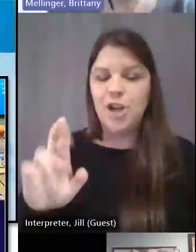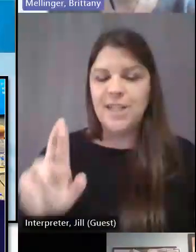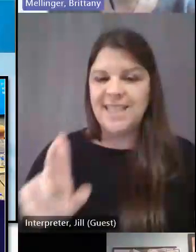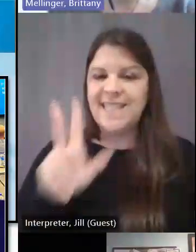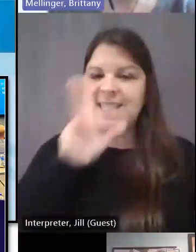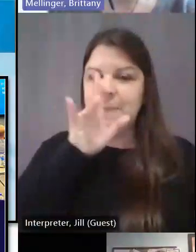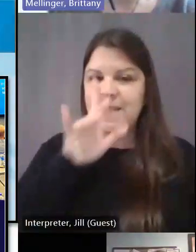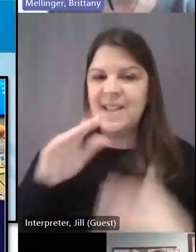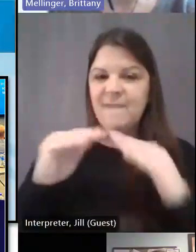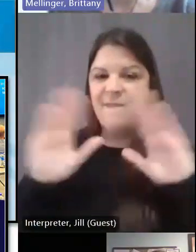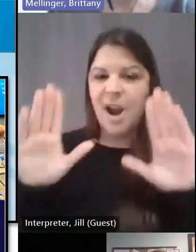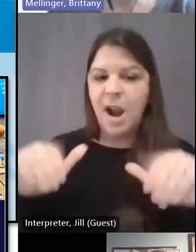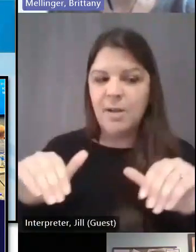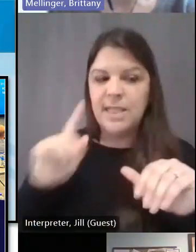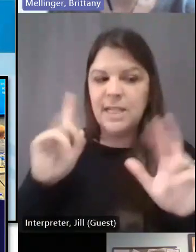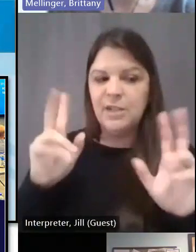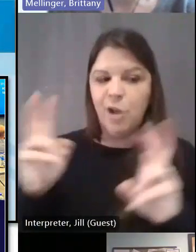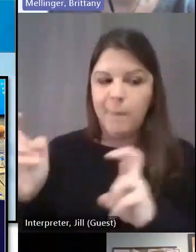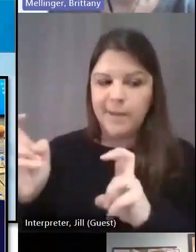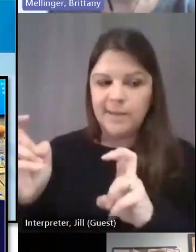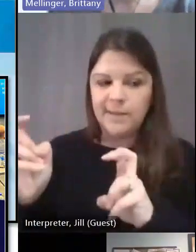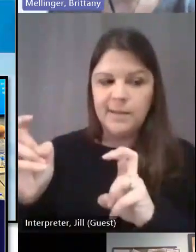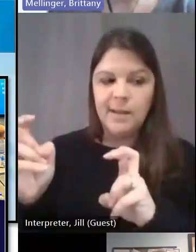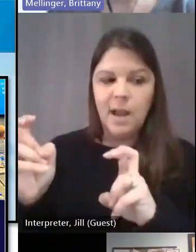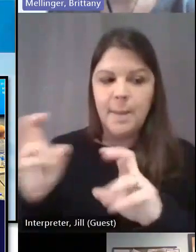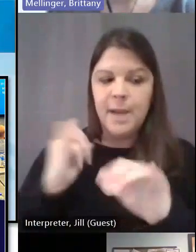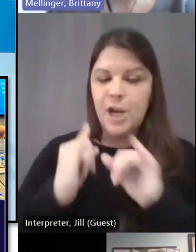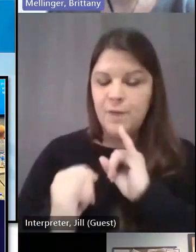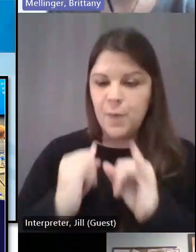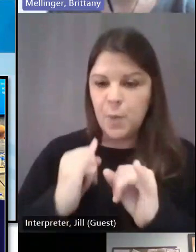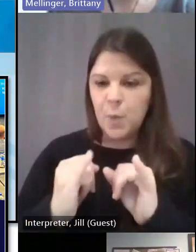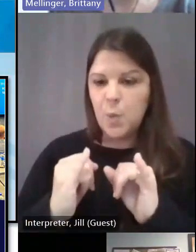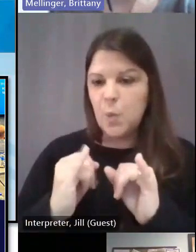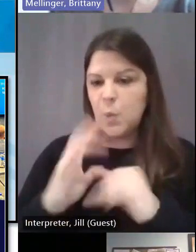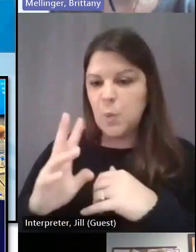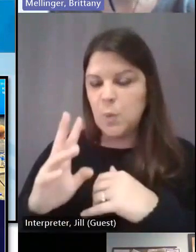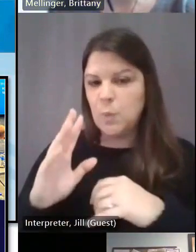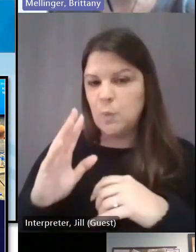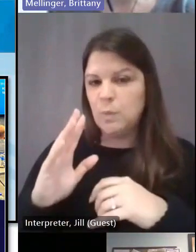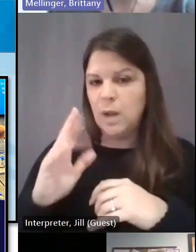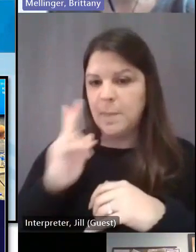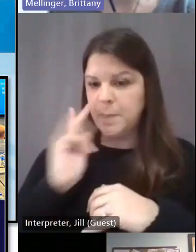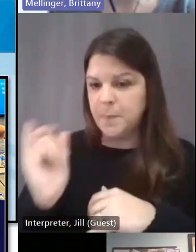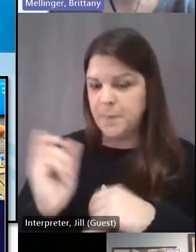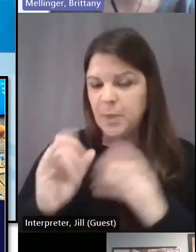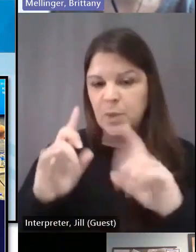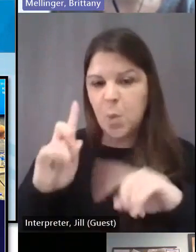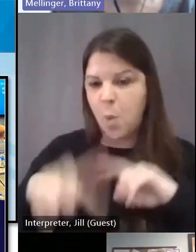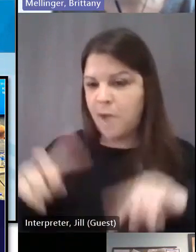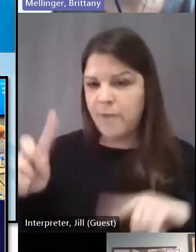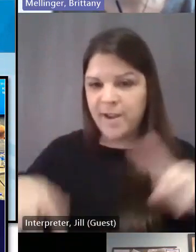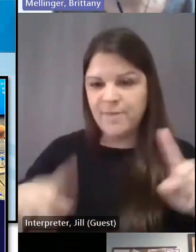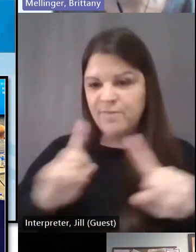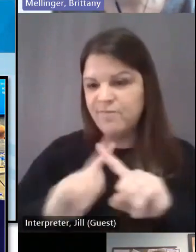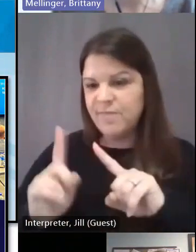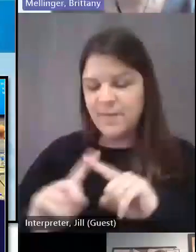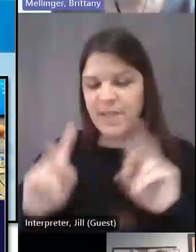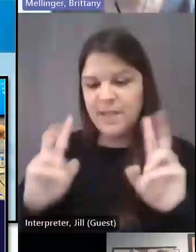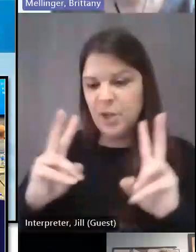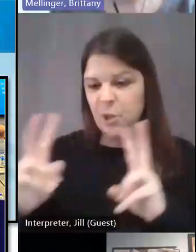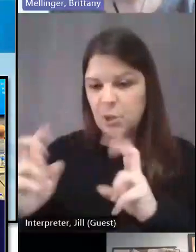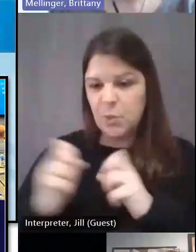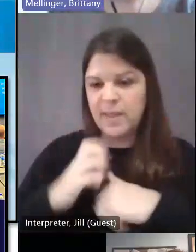on fair housing topics. It's an interview format talking about a wide range of issues that surround the